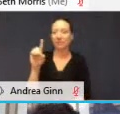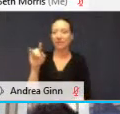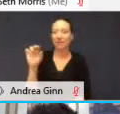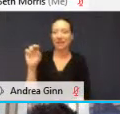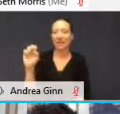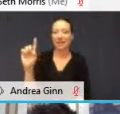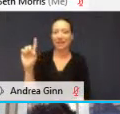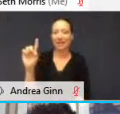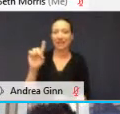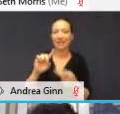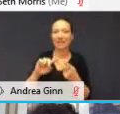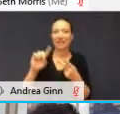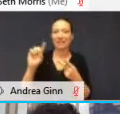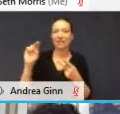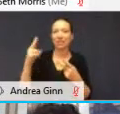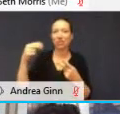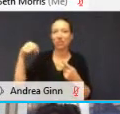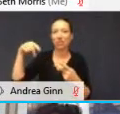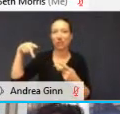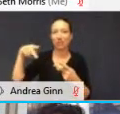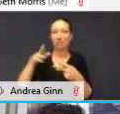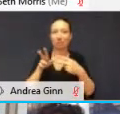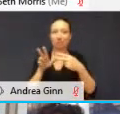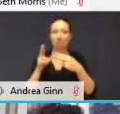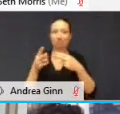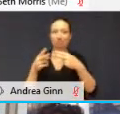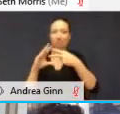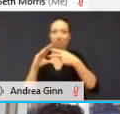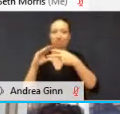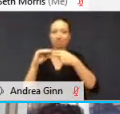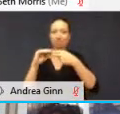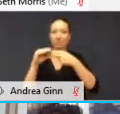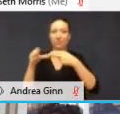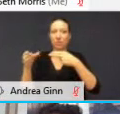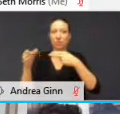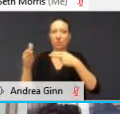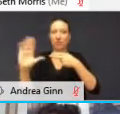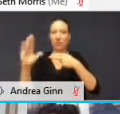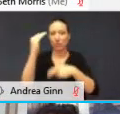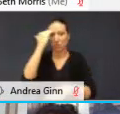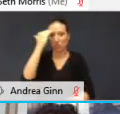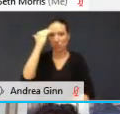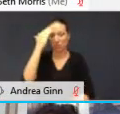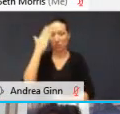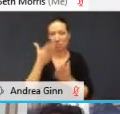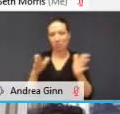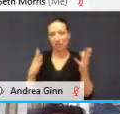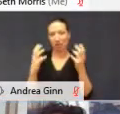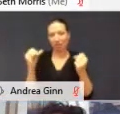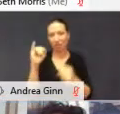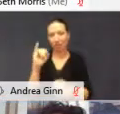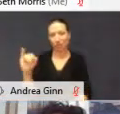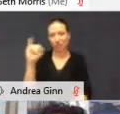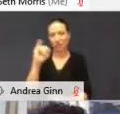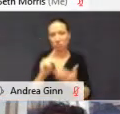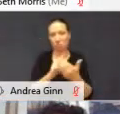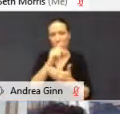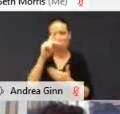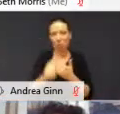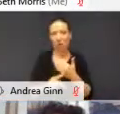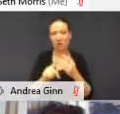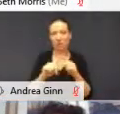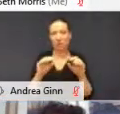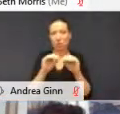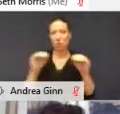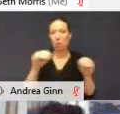CHIP, which is, you all know very well as a public health insurance program providing no-cost